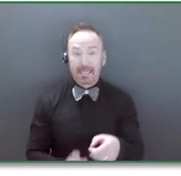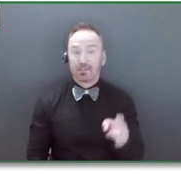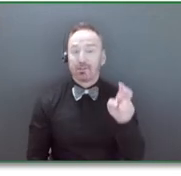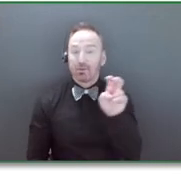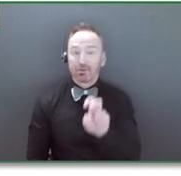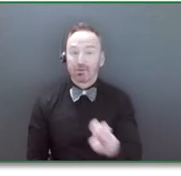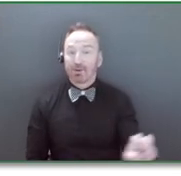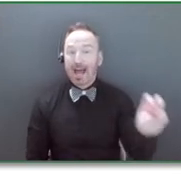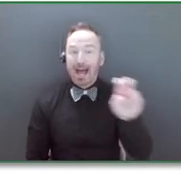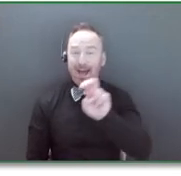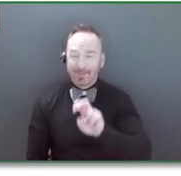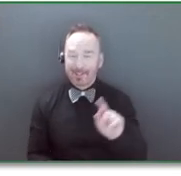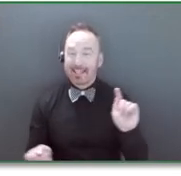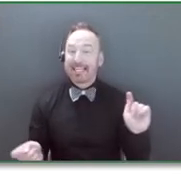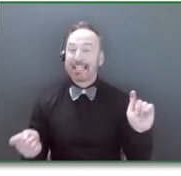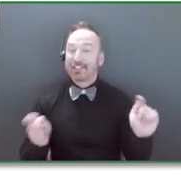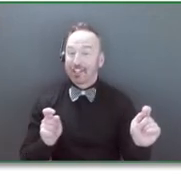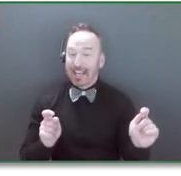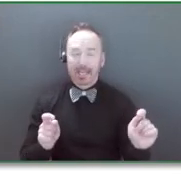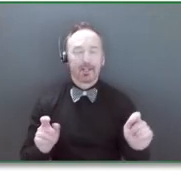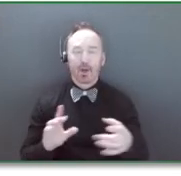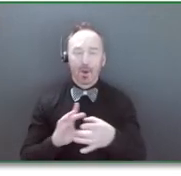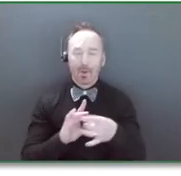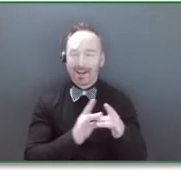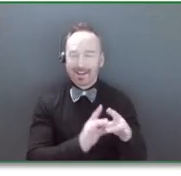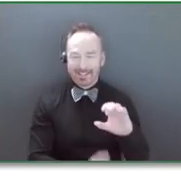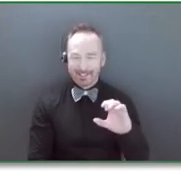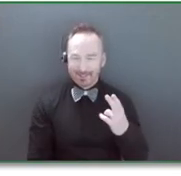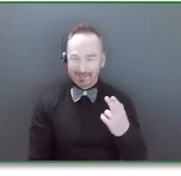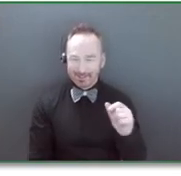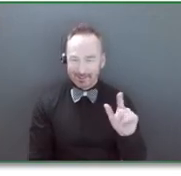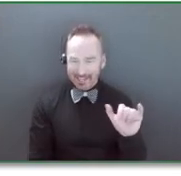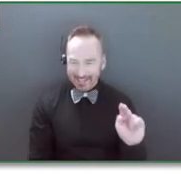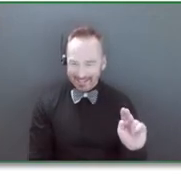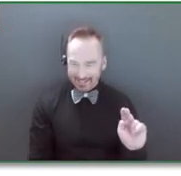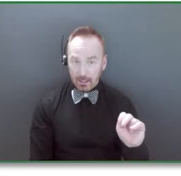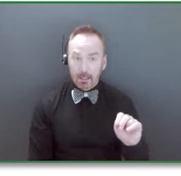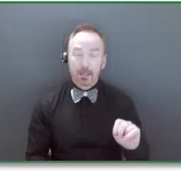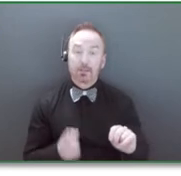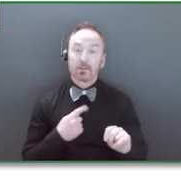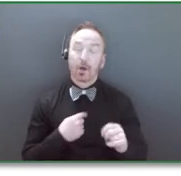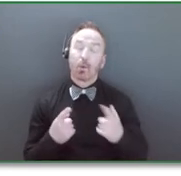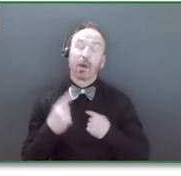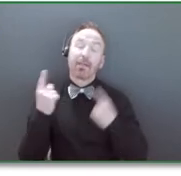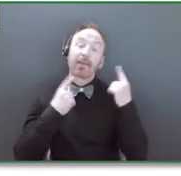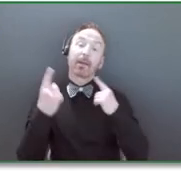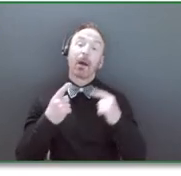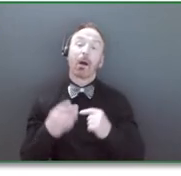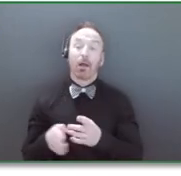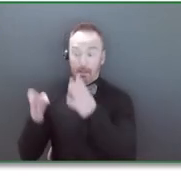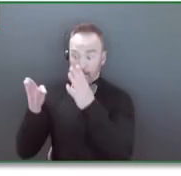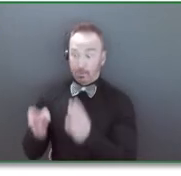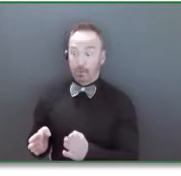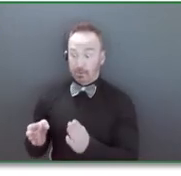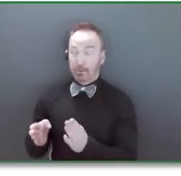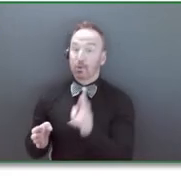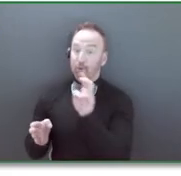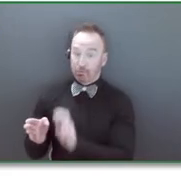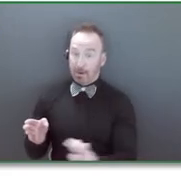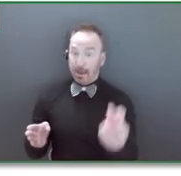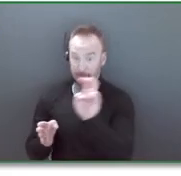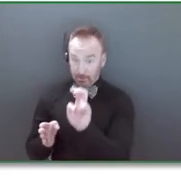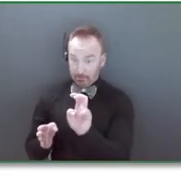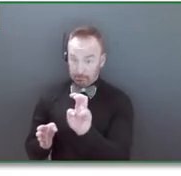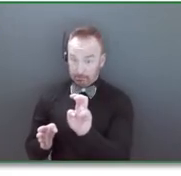travel chain and service touch points. And it asked you to consider who is the person traveling and then how is accessibility addressed across